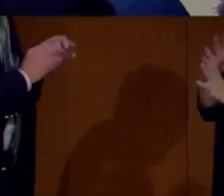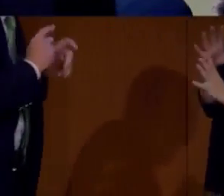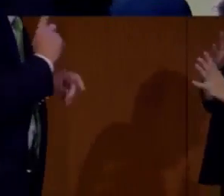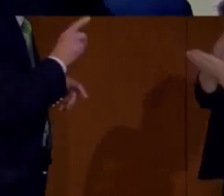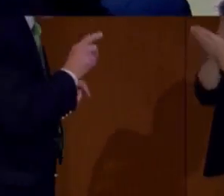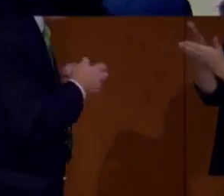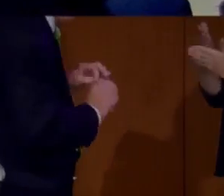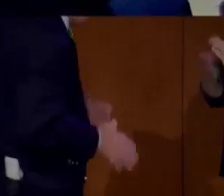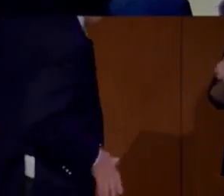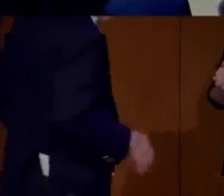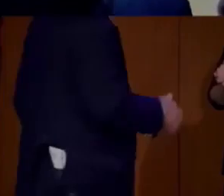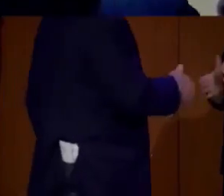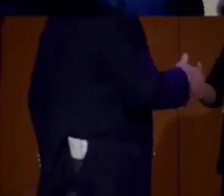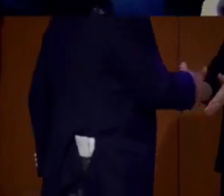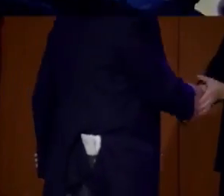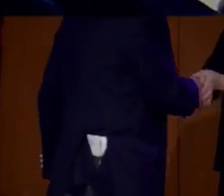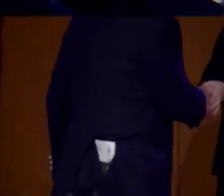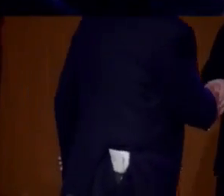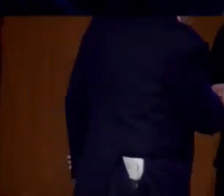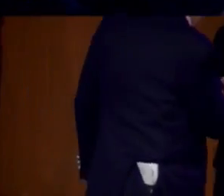Thank you.